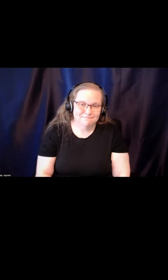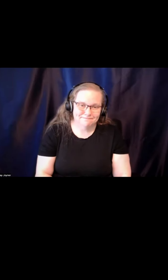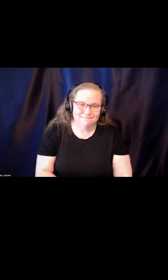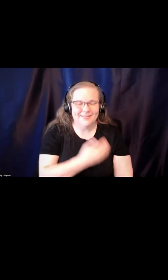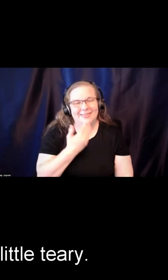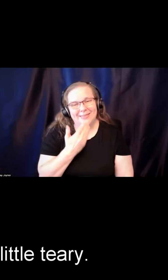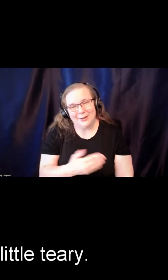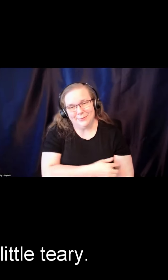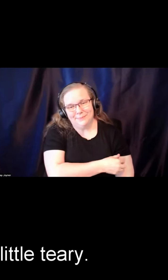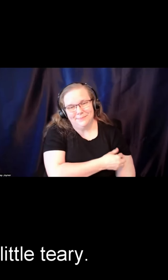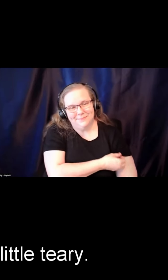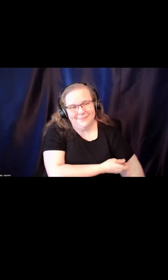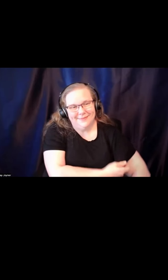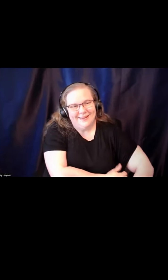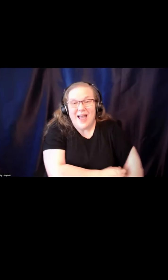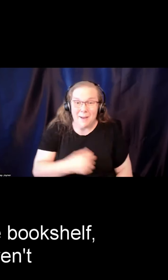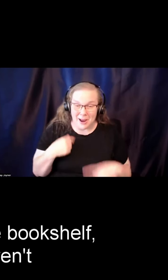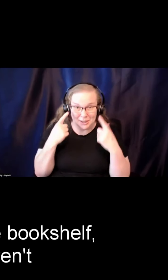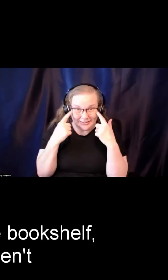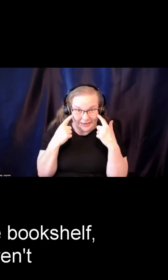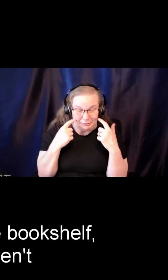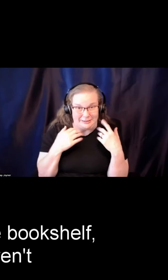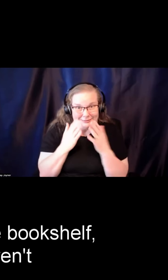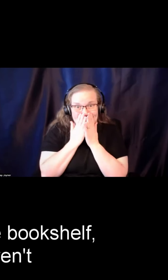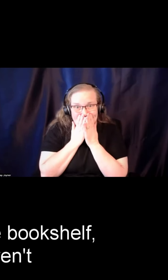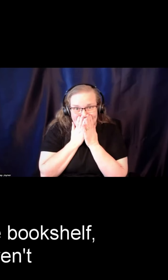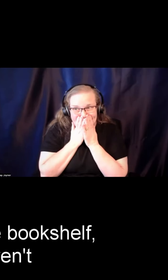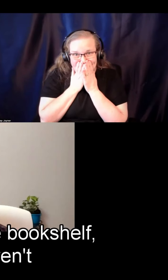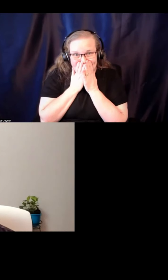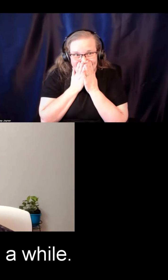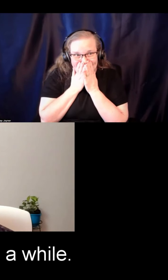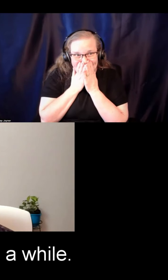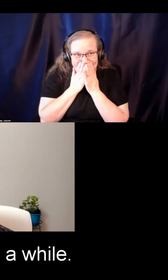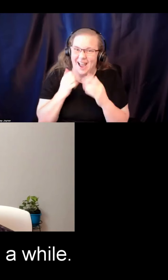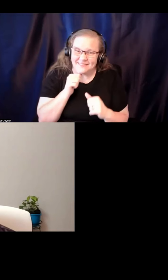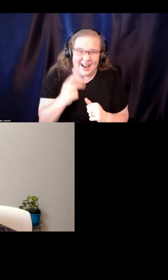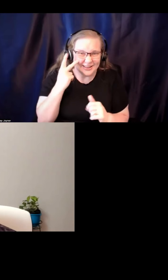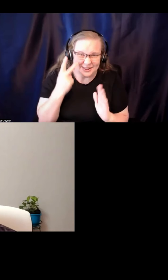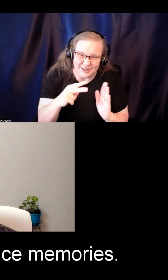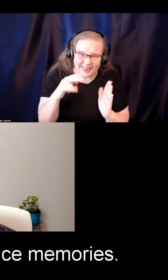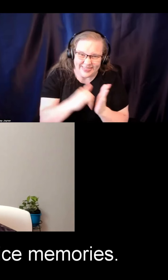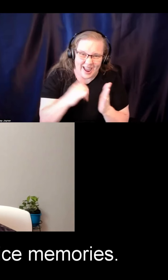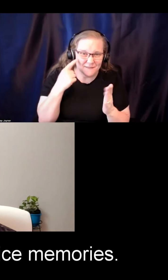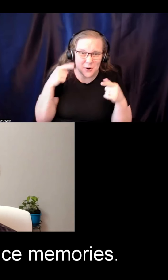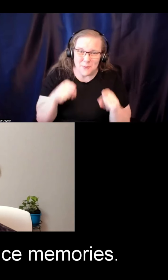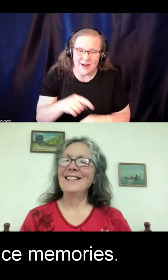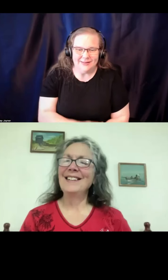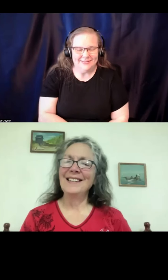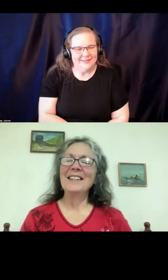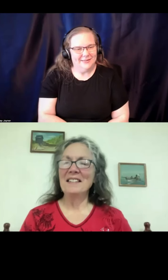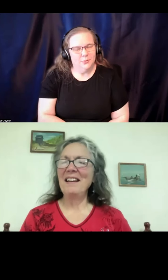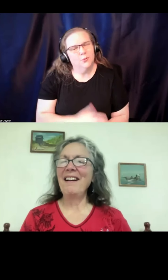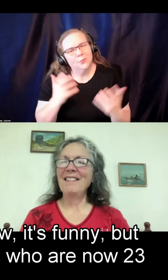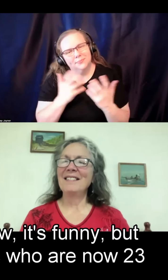thank you. I actually am a little teary. I picked that off the bookshelf, but I haven't looked at it in a while. what a bunch of nice